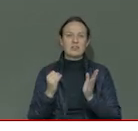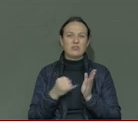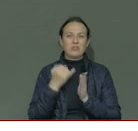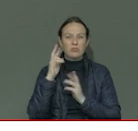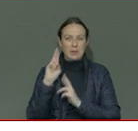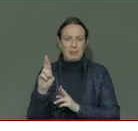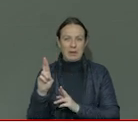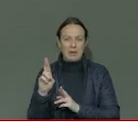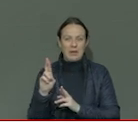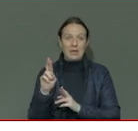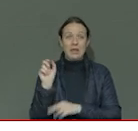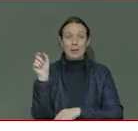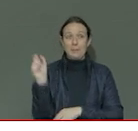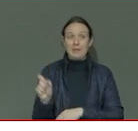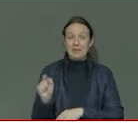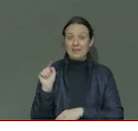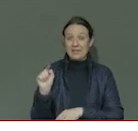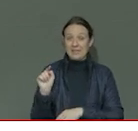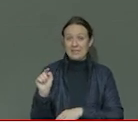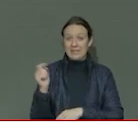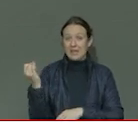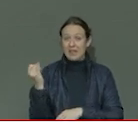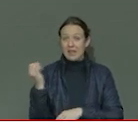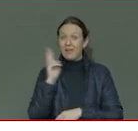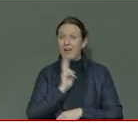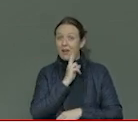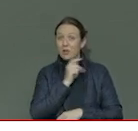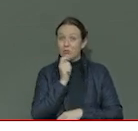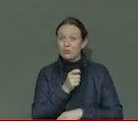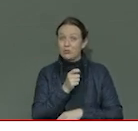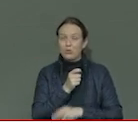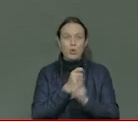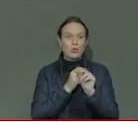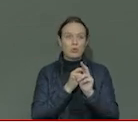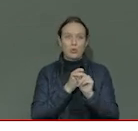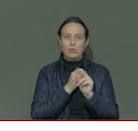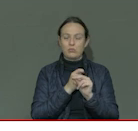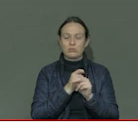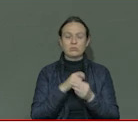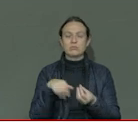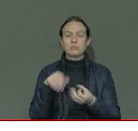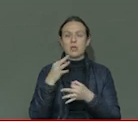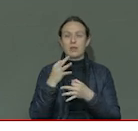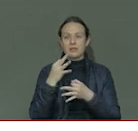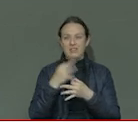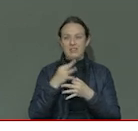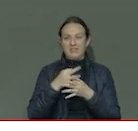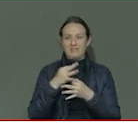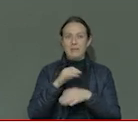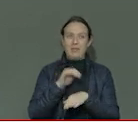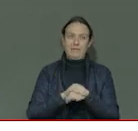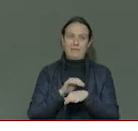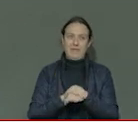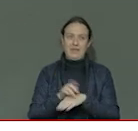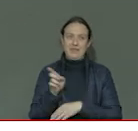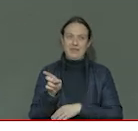Mama G Pi's biological uncle? No, he's just a family friend. But what we know about